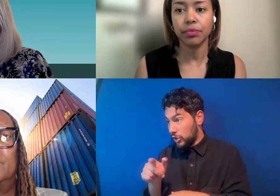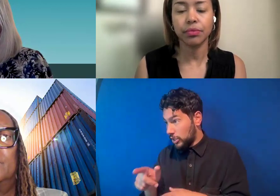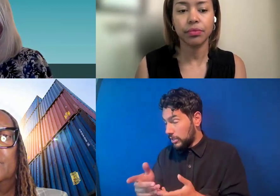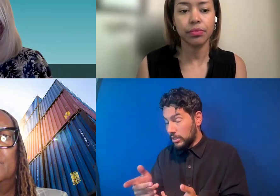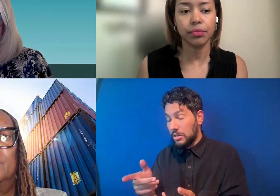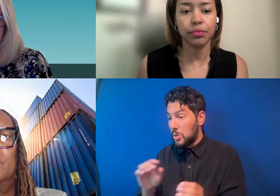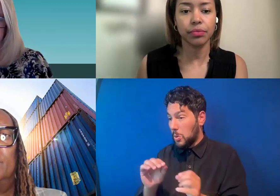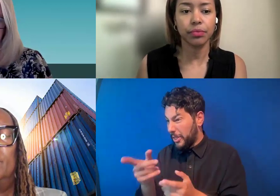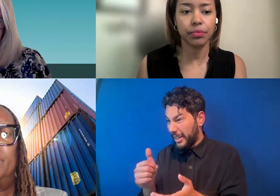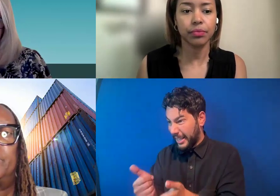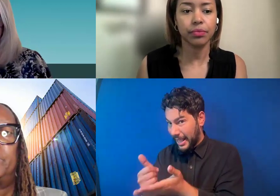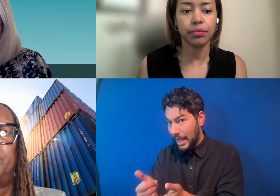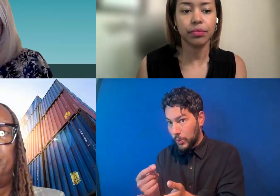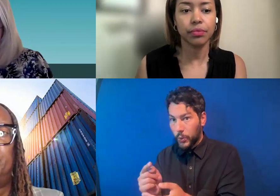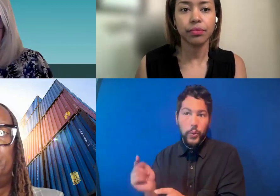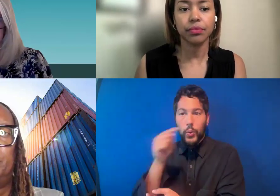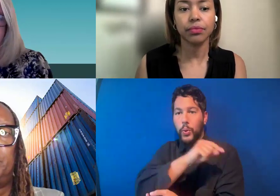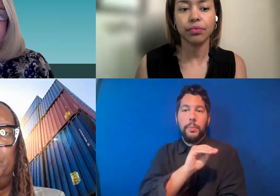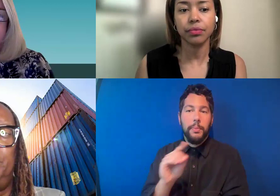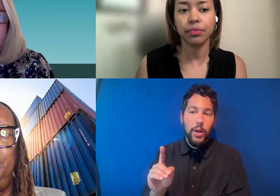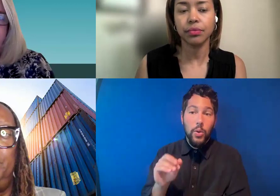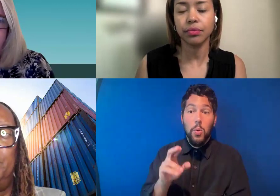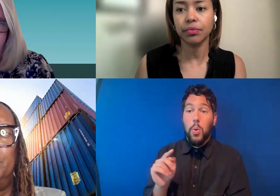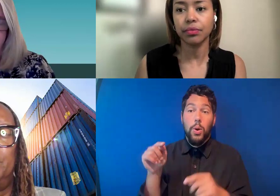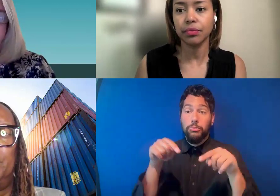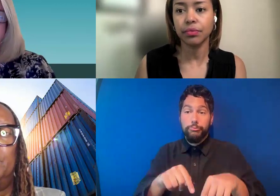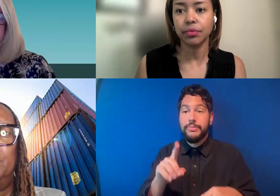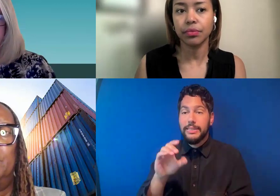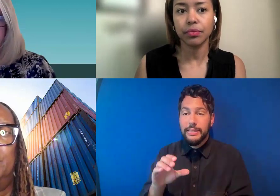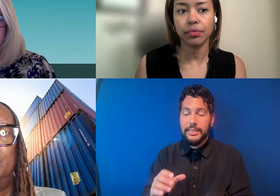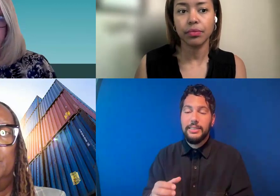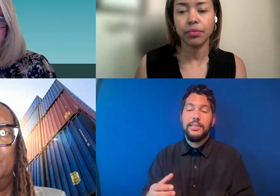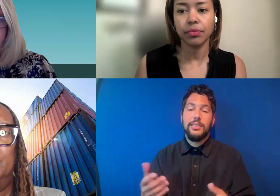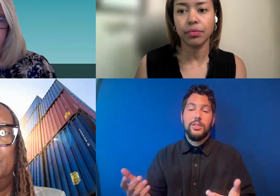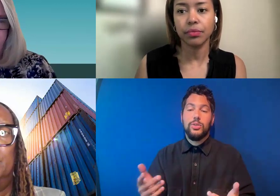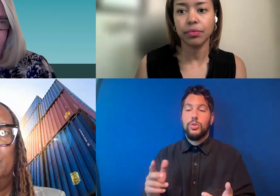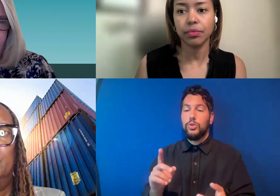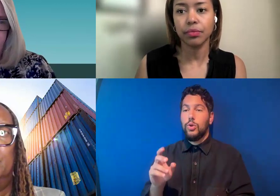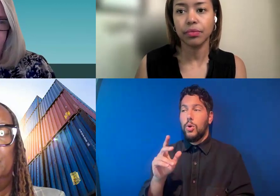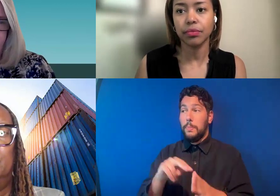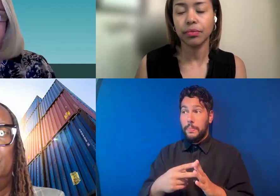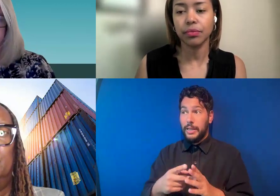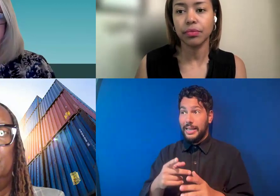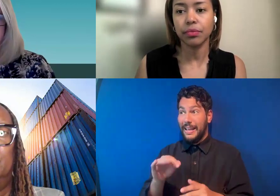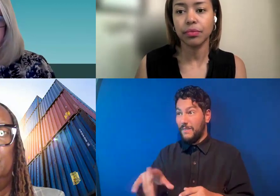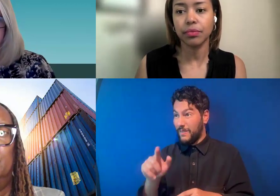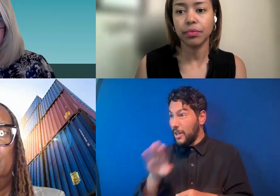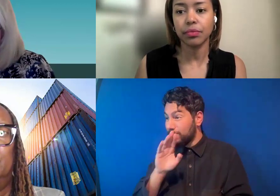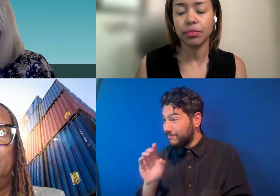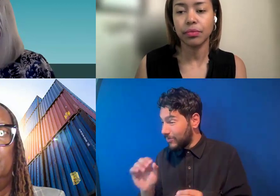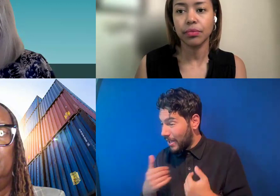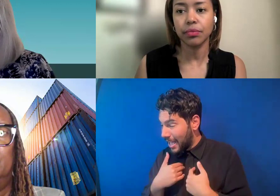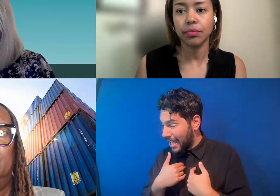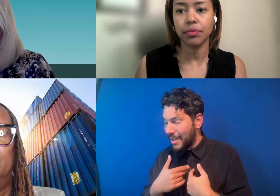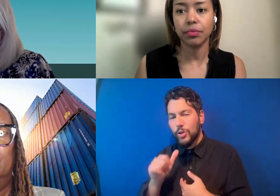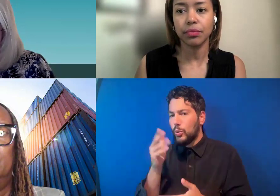no one there who can help you. So you go to the one in Maryland, or you go to the one in DC. So you shouldn't stop looking right? And that story of how